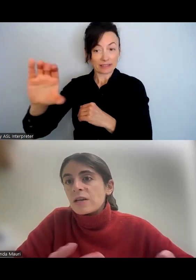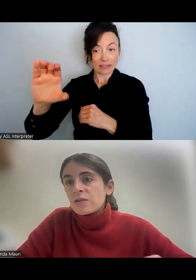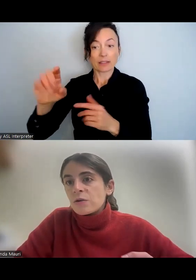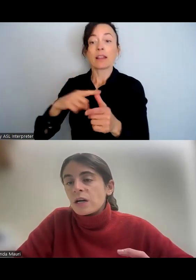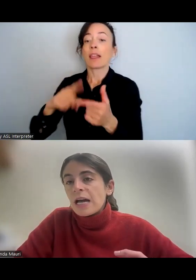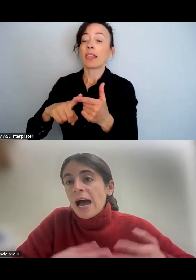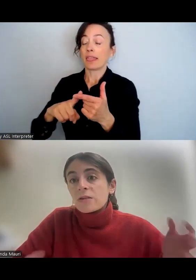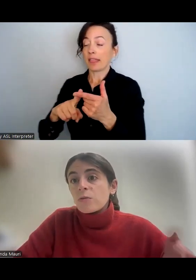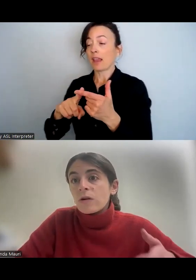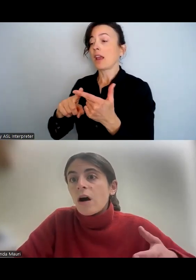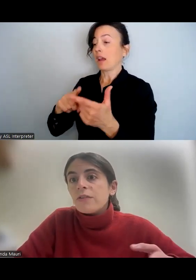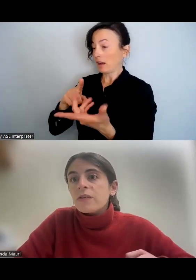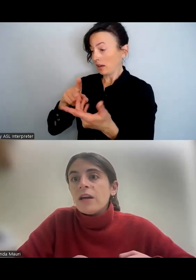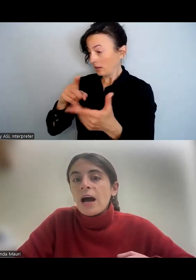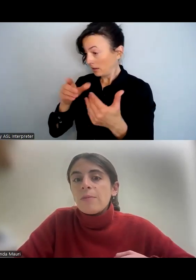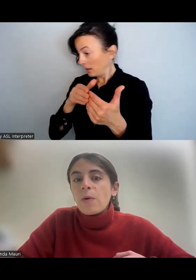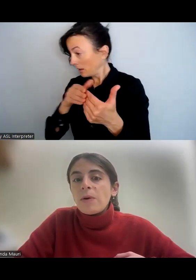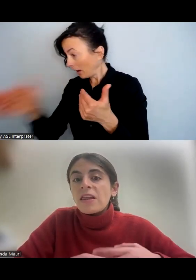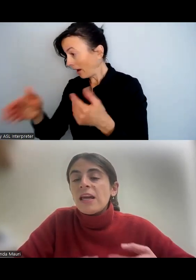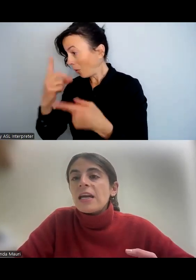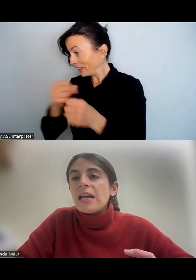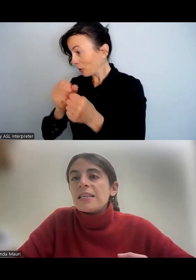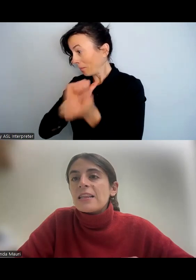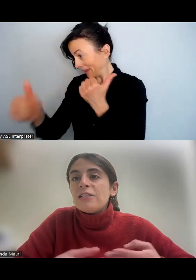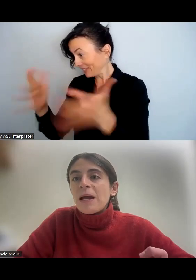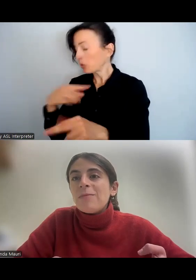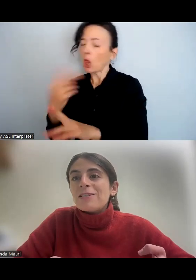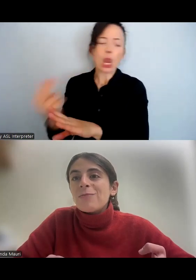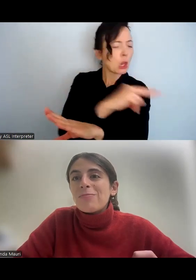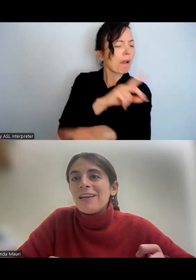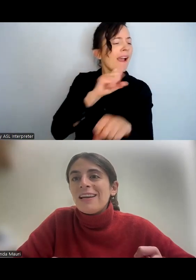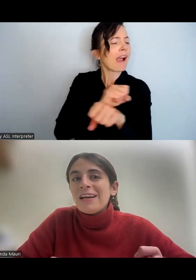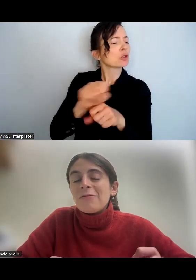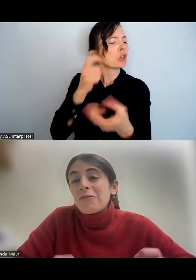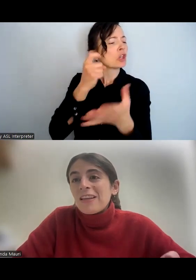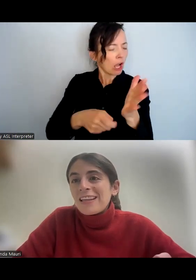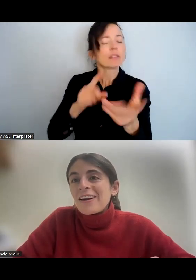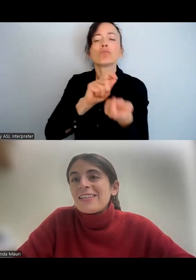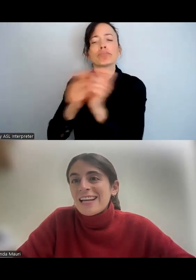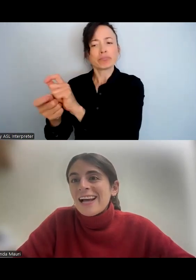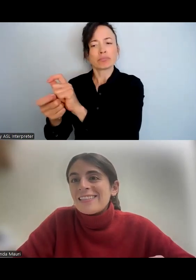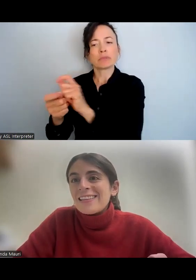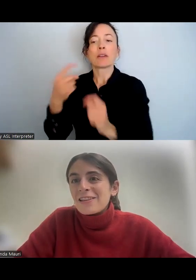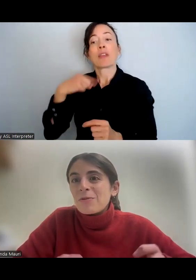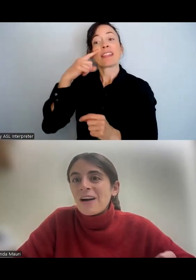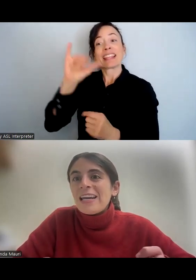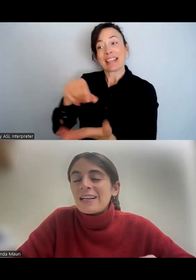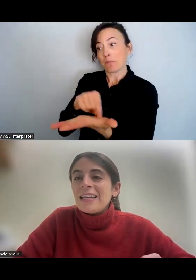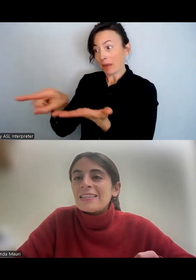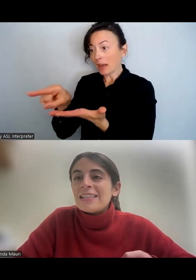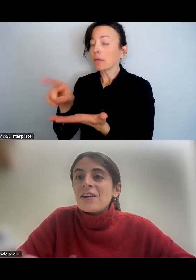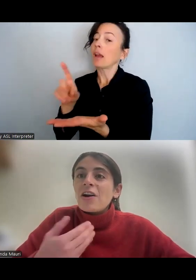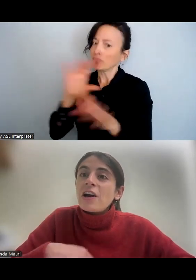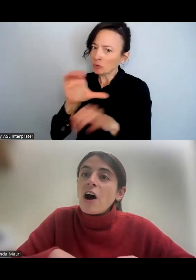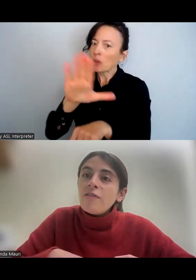rebased using historic actual costs. And what we think is that these payments might be fulfilling their intents and that they're providing